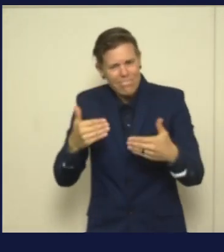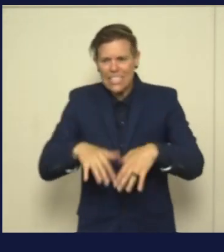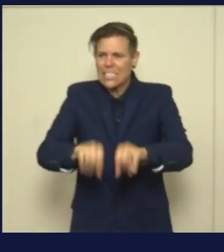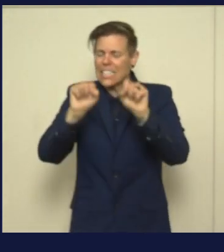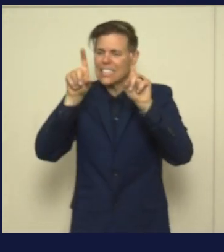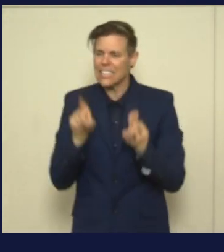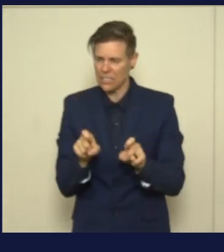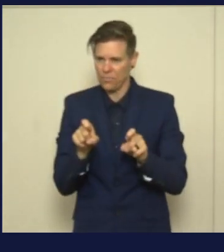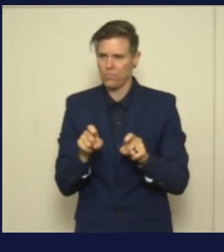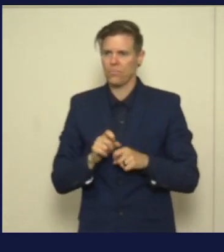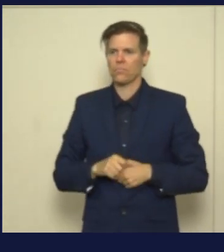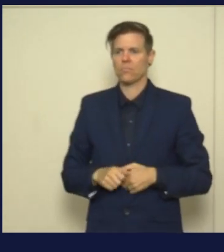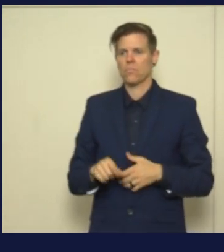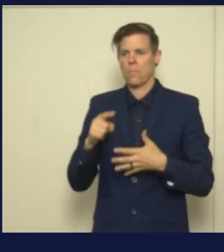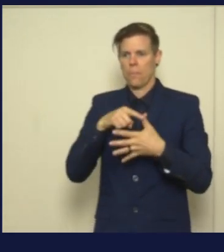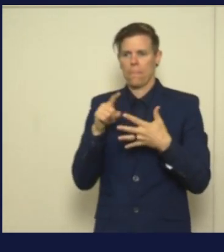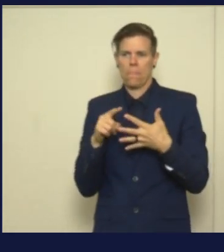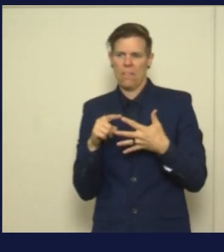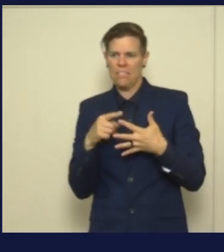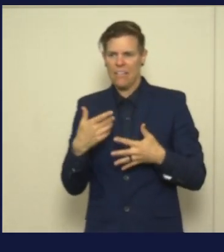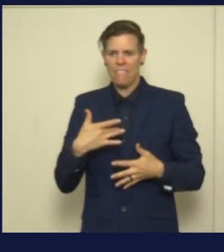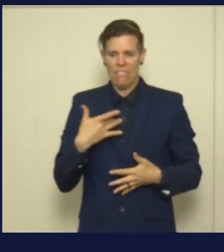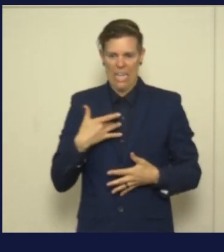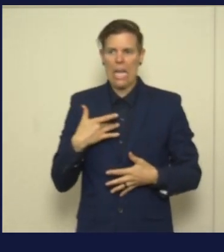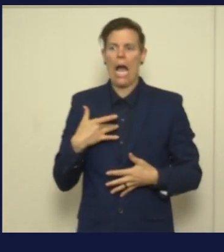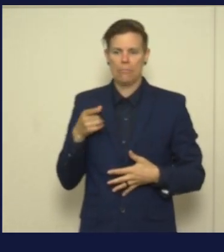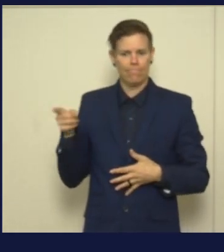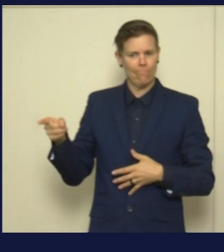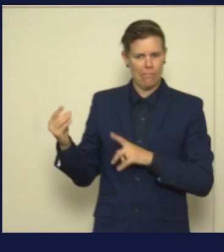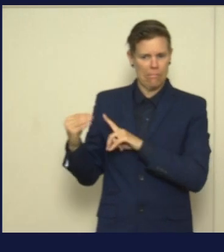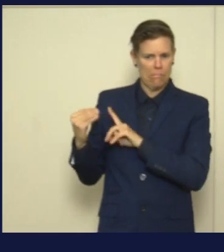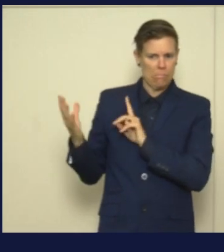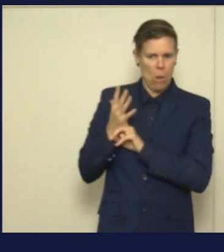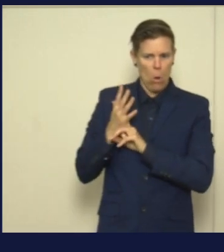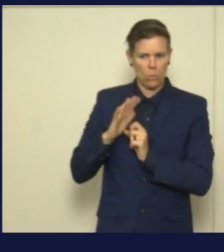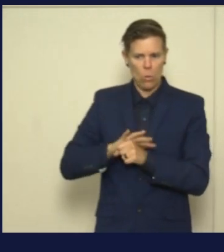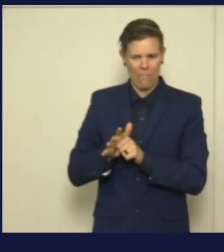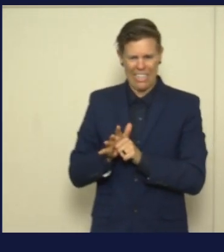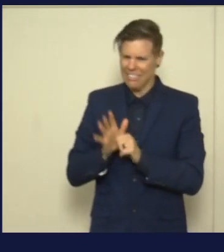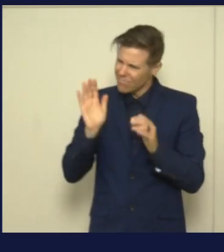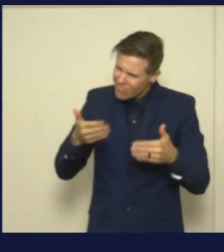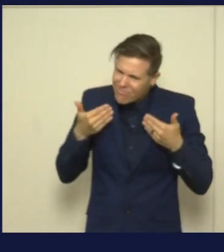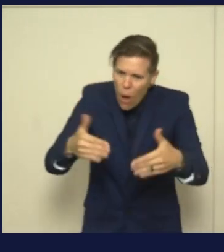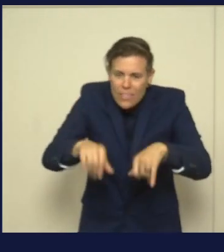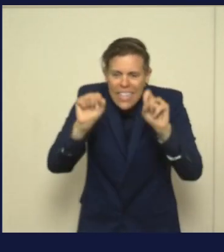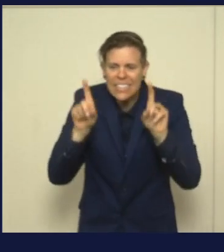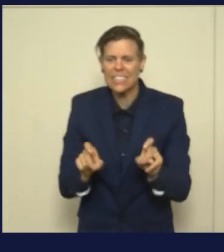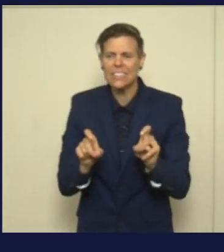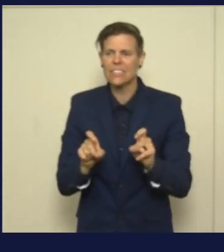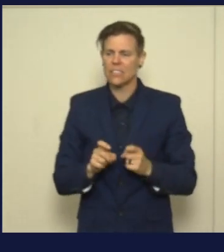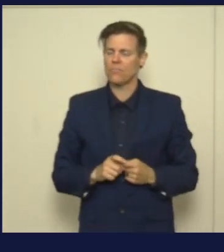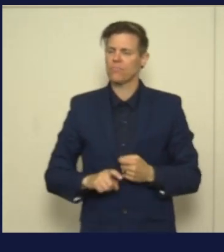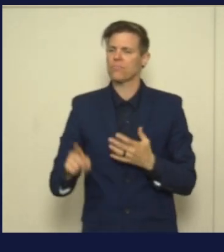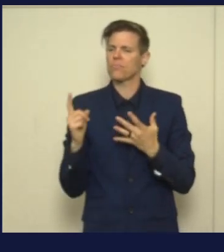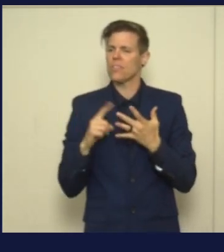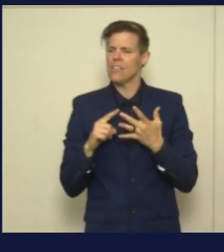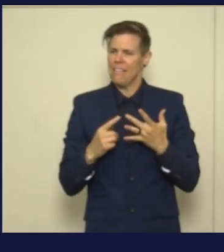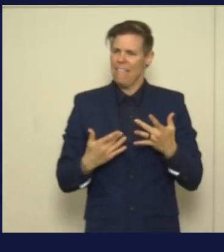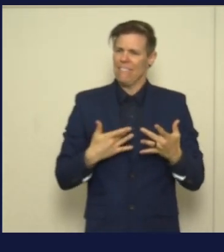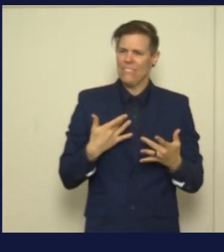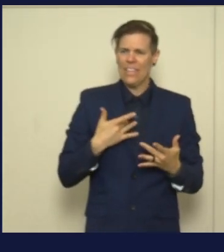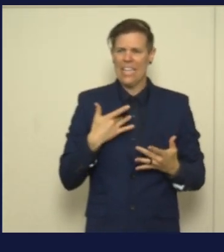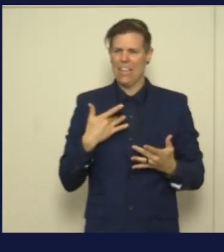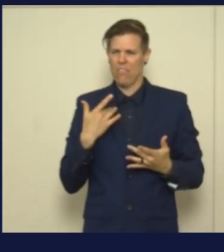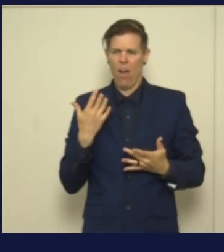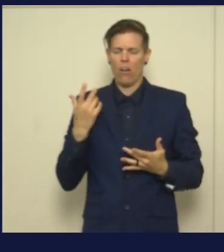I need you to get tested. If you think you've had to be out more than you typically do for any number of reasons,